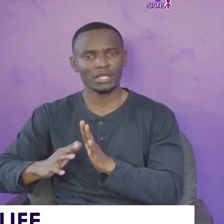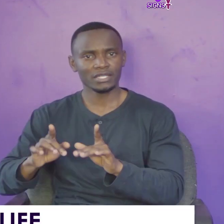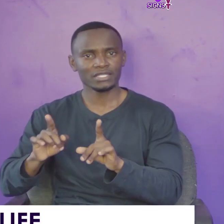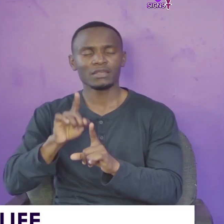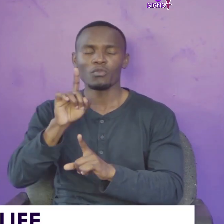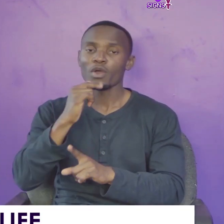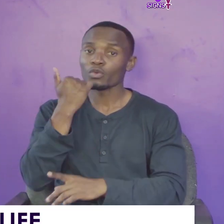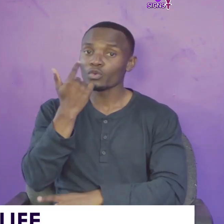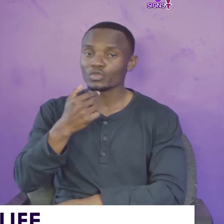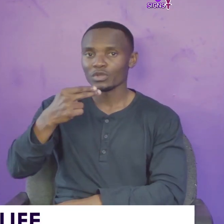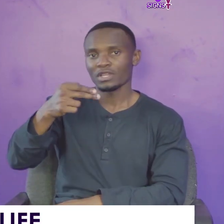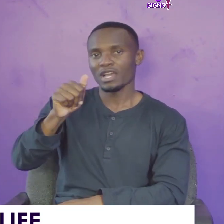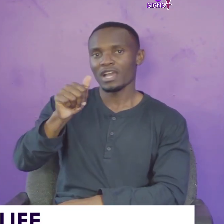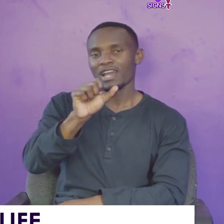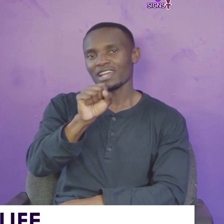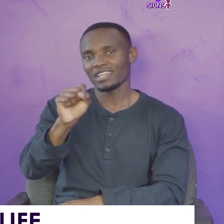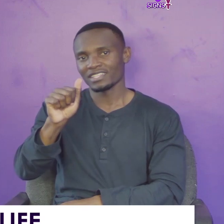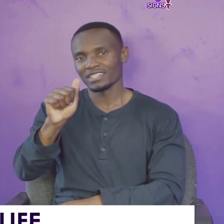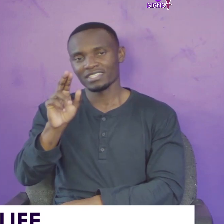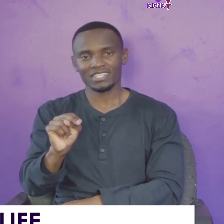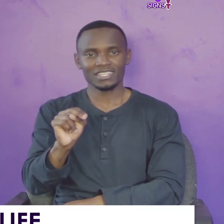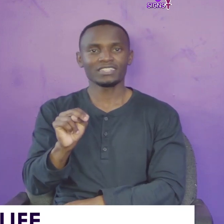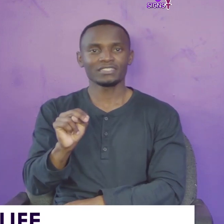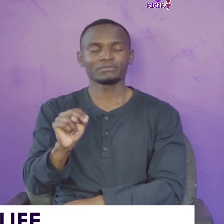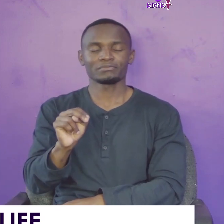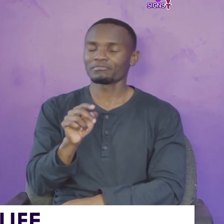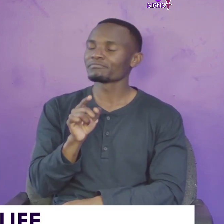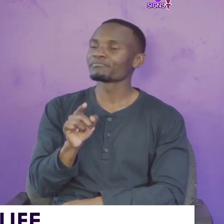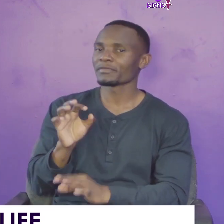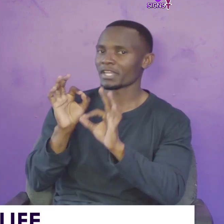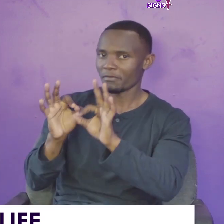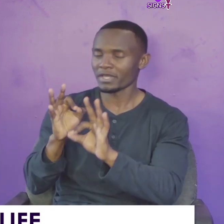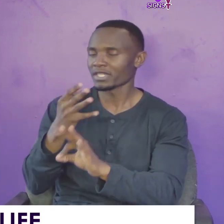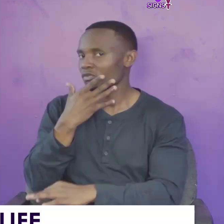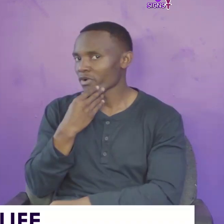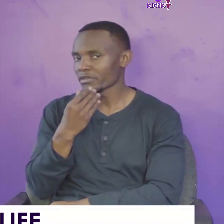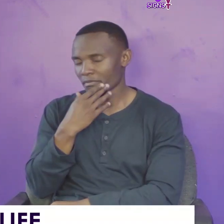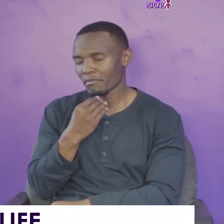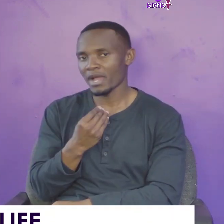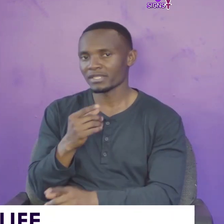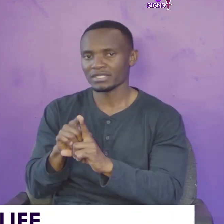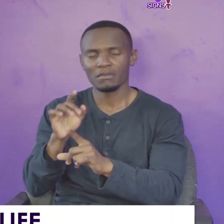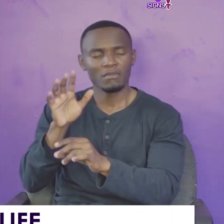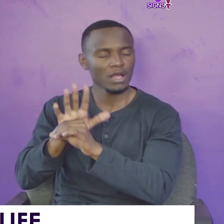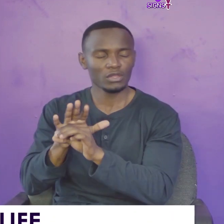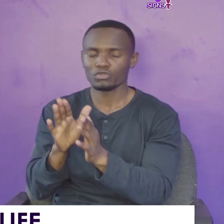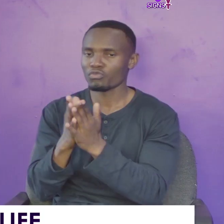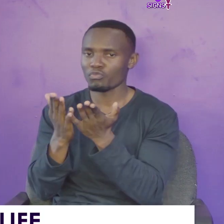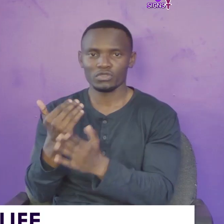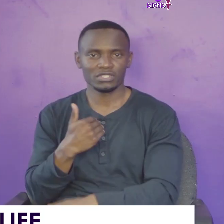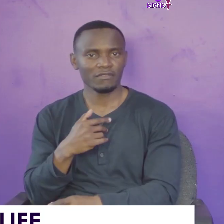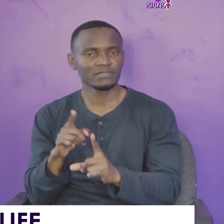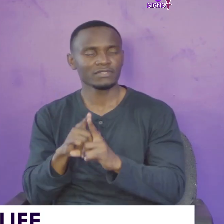he's watching. Dr. Hassan. He was a very remarkable man. Right. He has a lot of books and several other writers. So many,